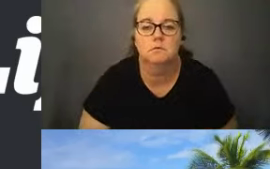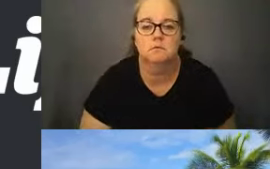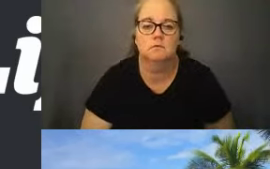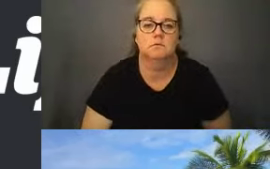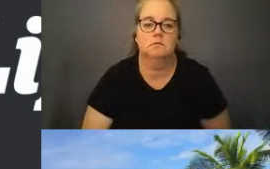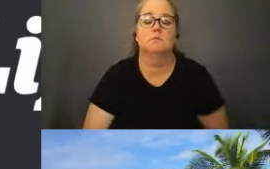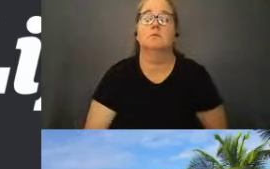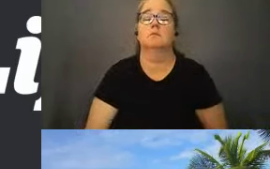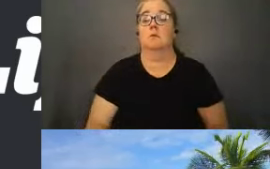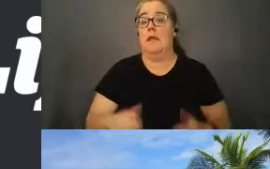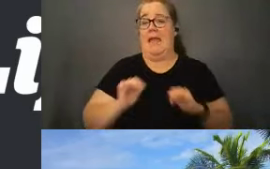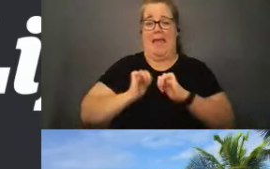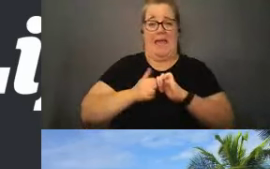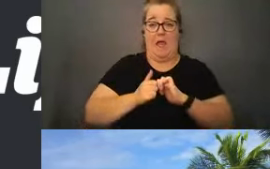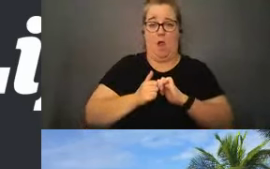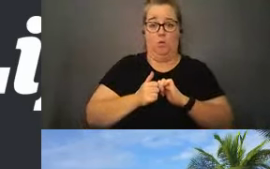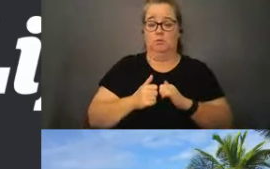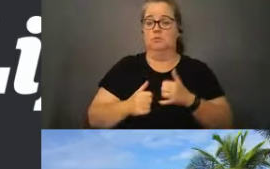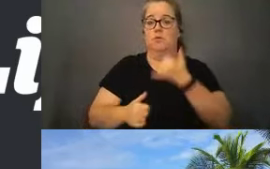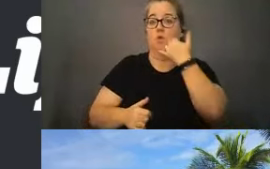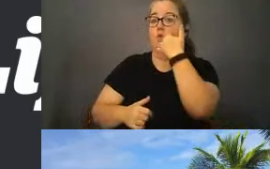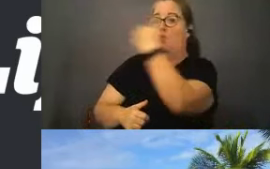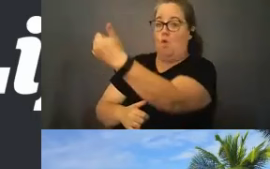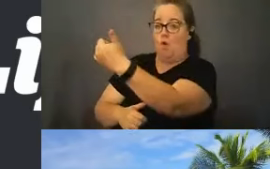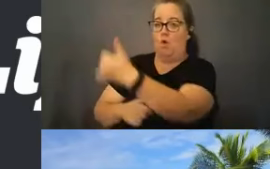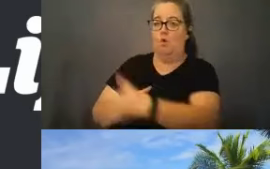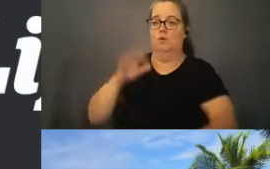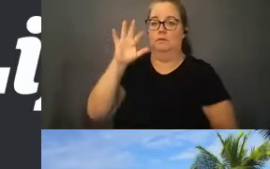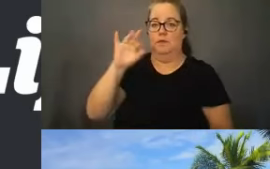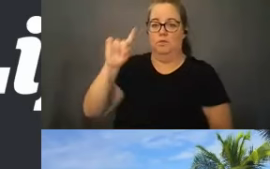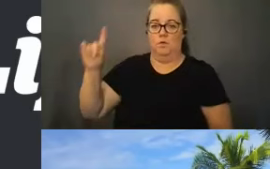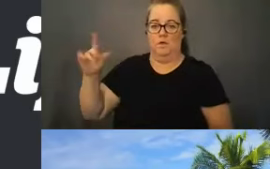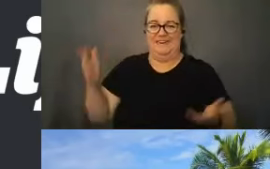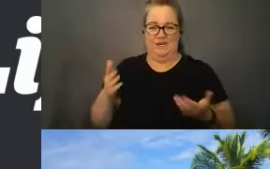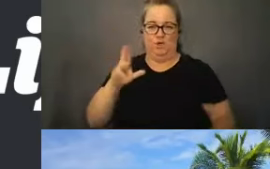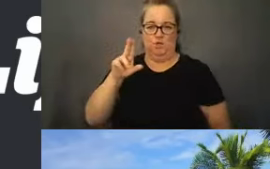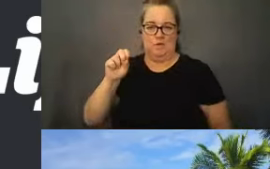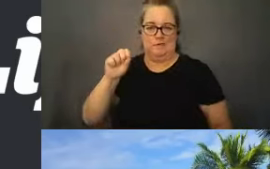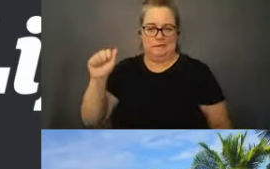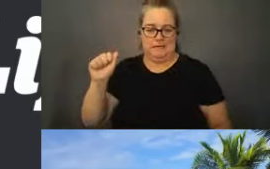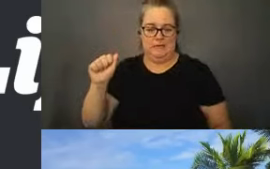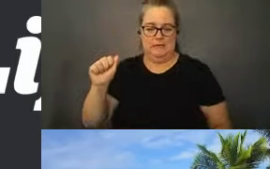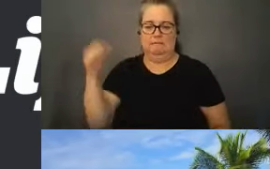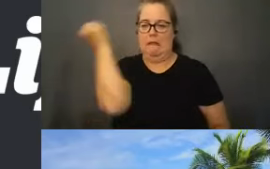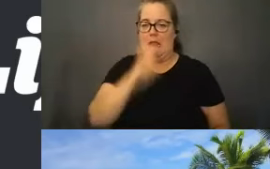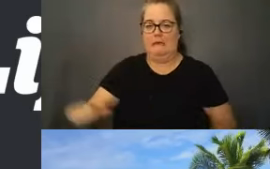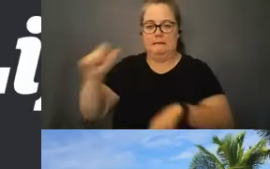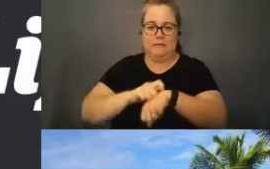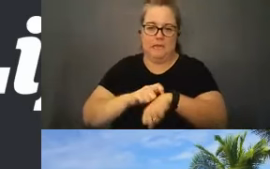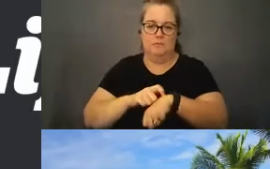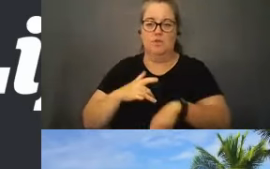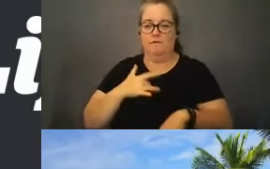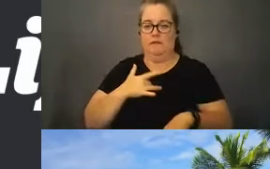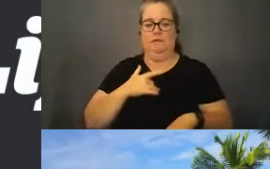So we're going to call 911 here in the United States, and you can call anytime you think someone is